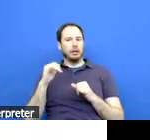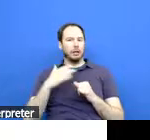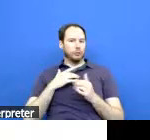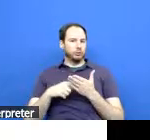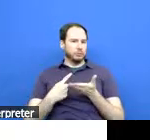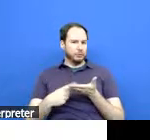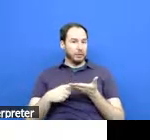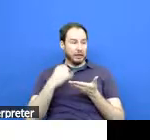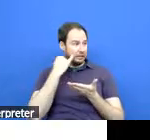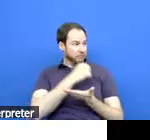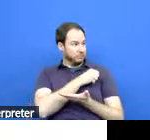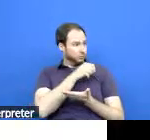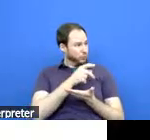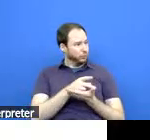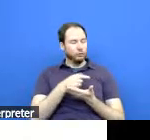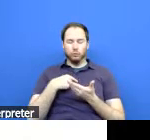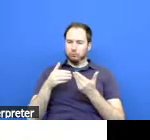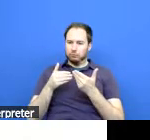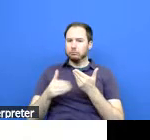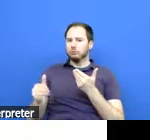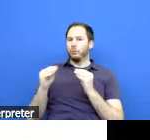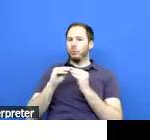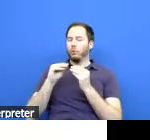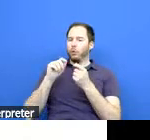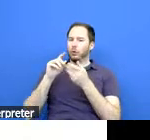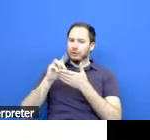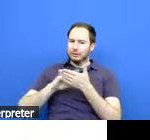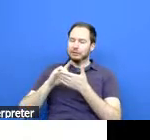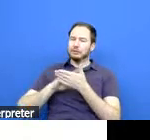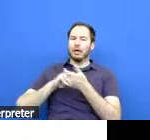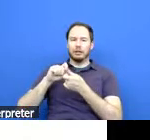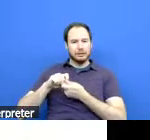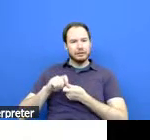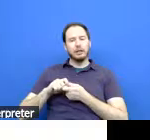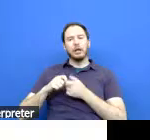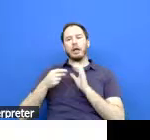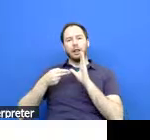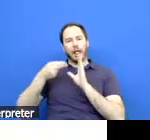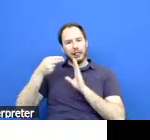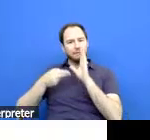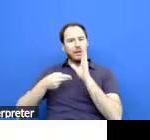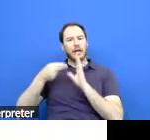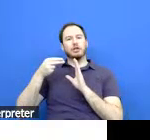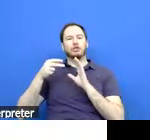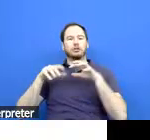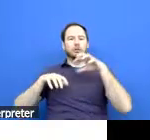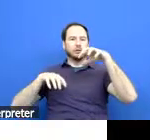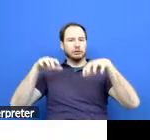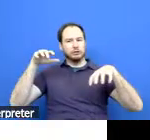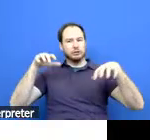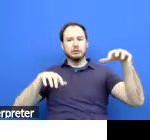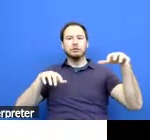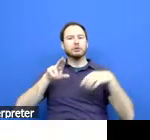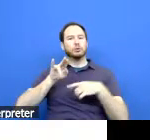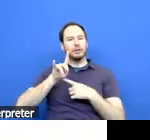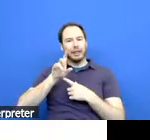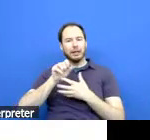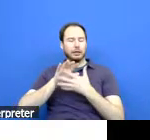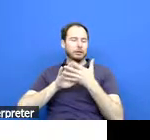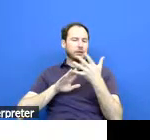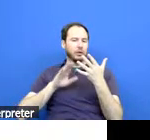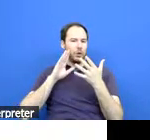things go through, we'll get into design with more detail on elevations and look and other utilities and things of that nature.